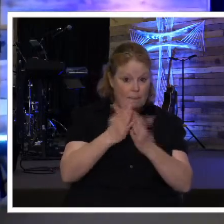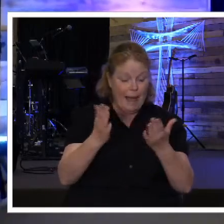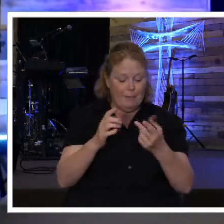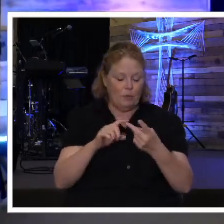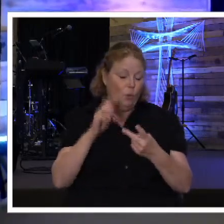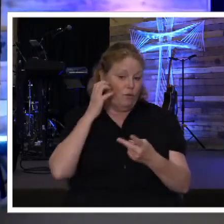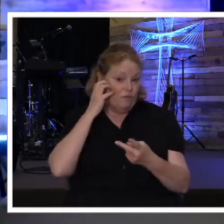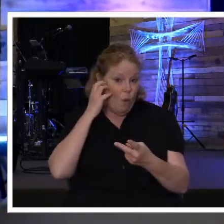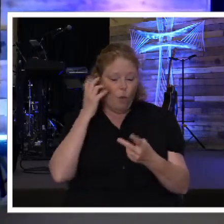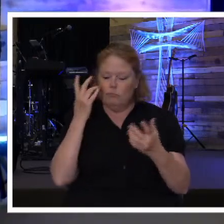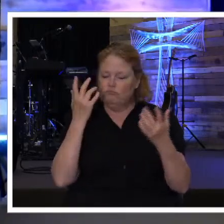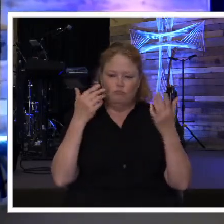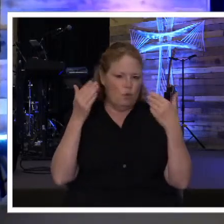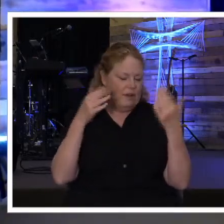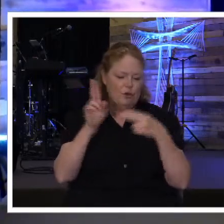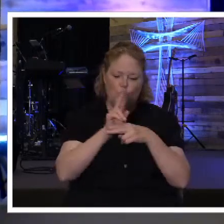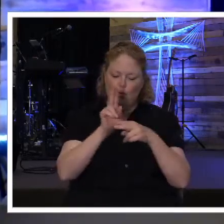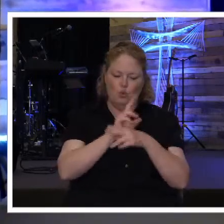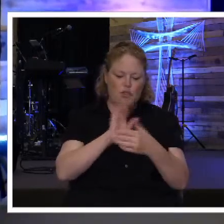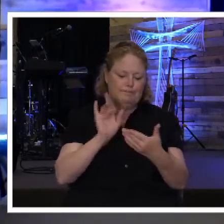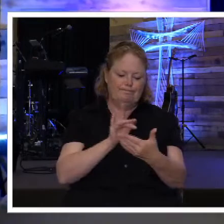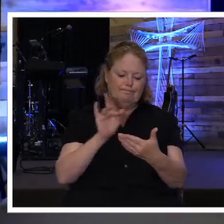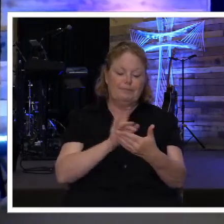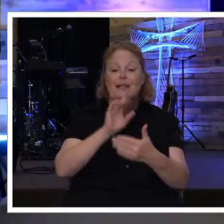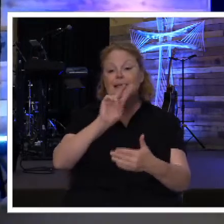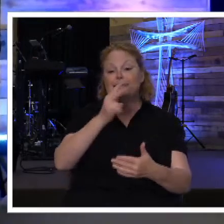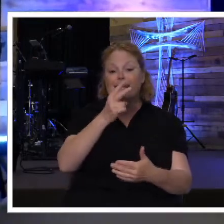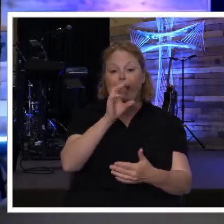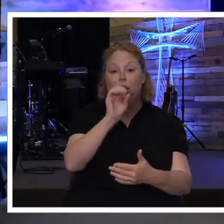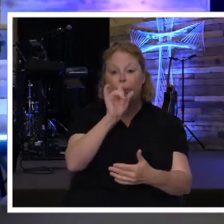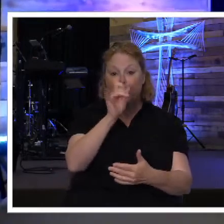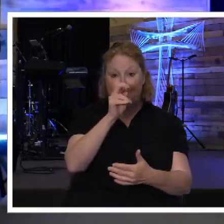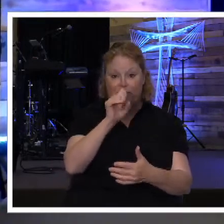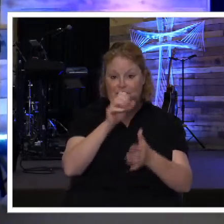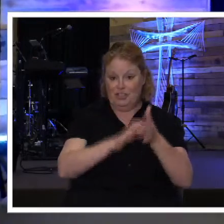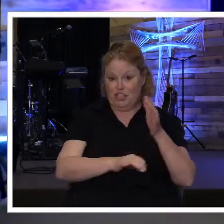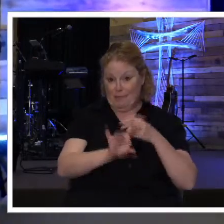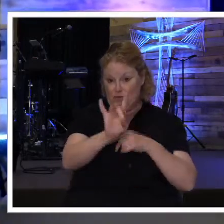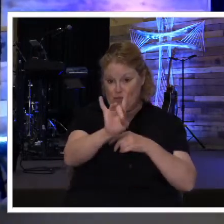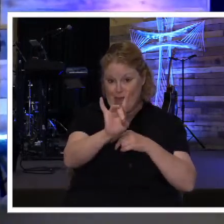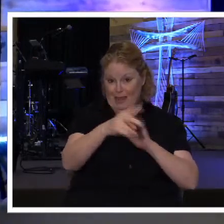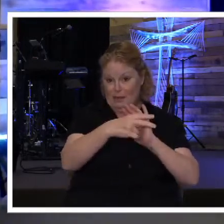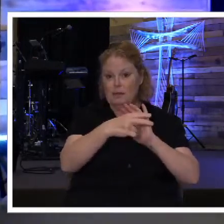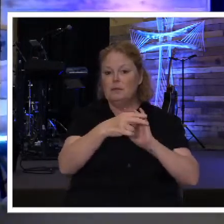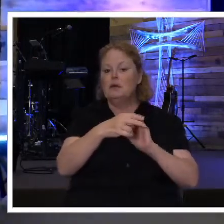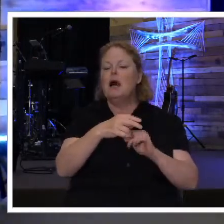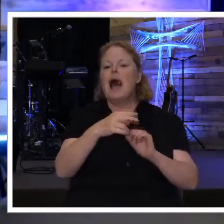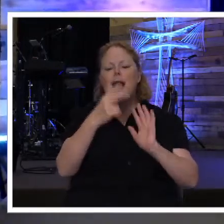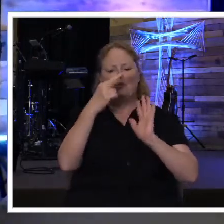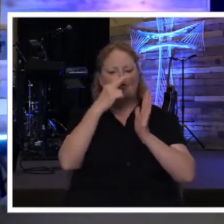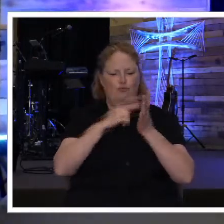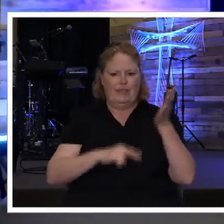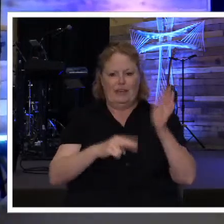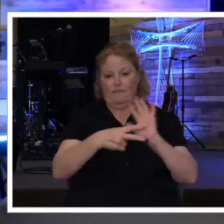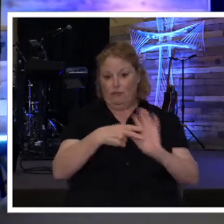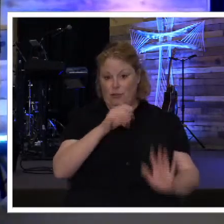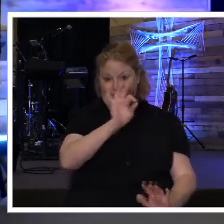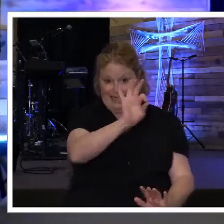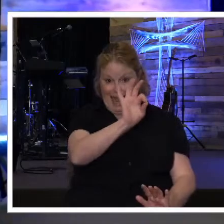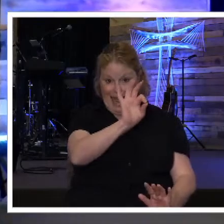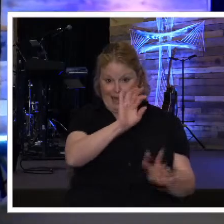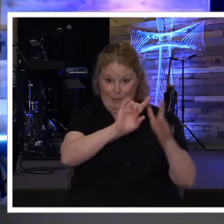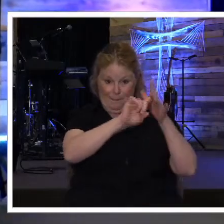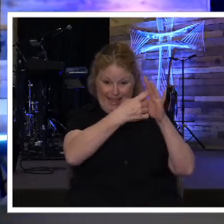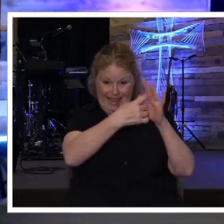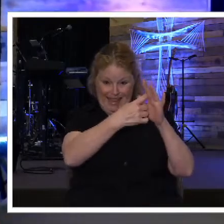your smartphones, whatever it may be that you have, and you want to turn to 2 Corinthians chapter 8, I'm going to read verse 9. I'm going to read it at the beginning of the message, and then I'm going to